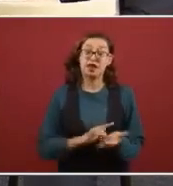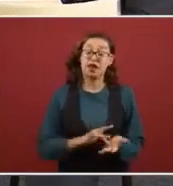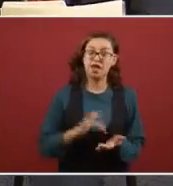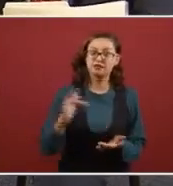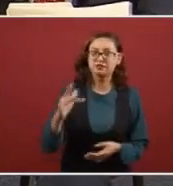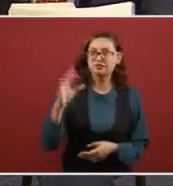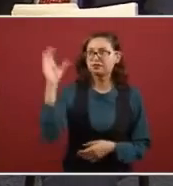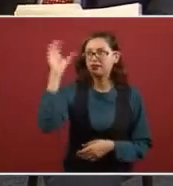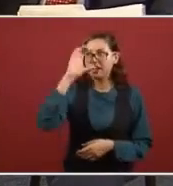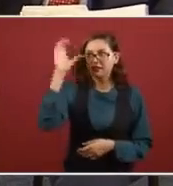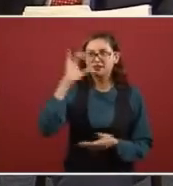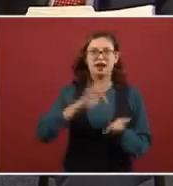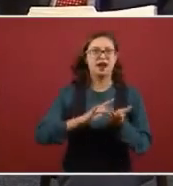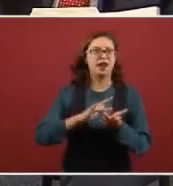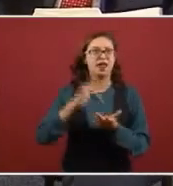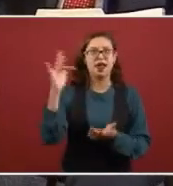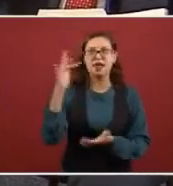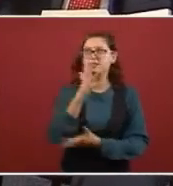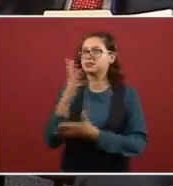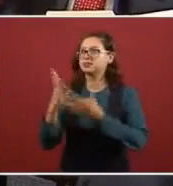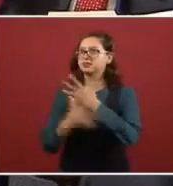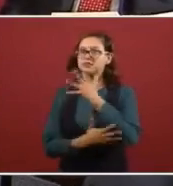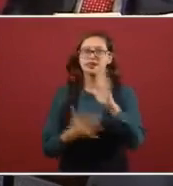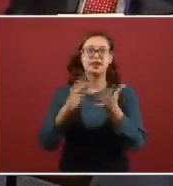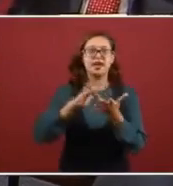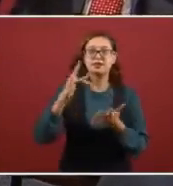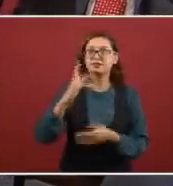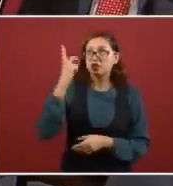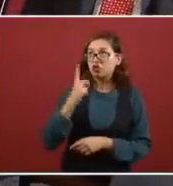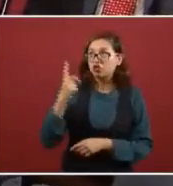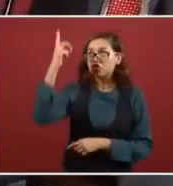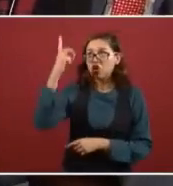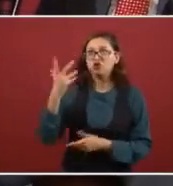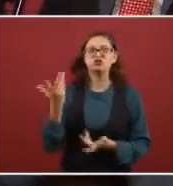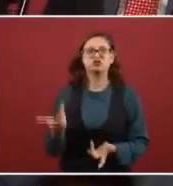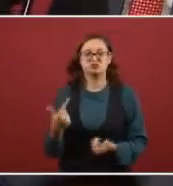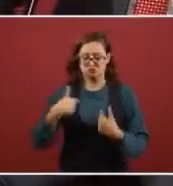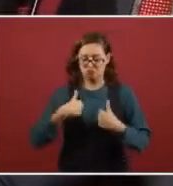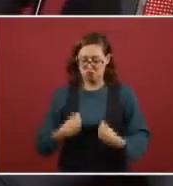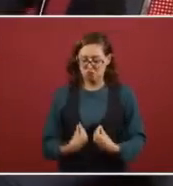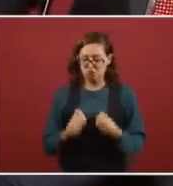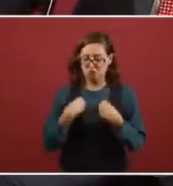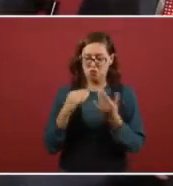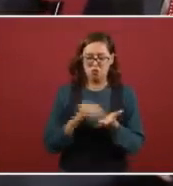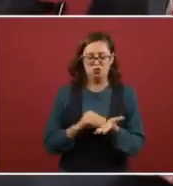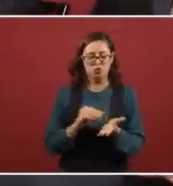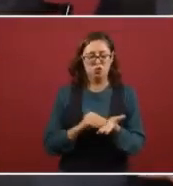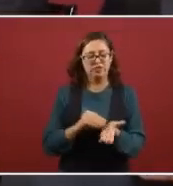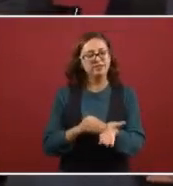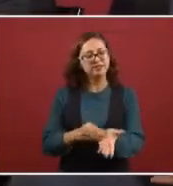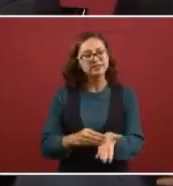I am thankful for science that I'm alive.